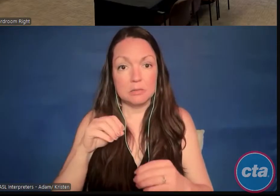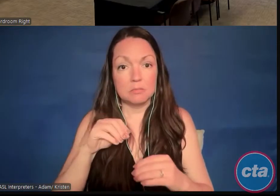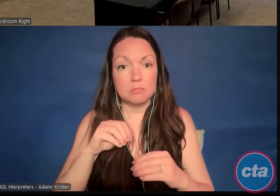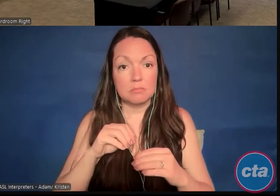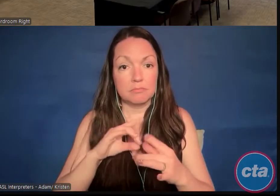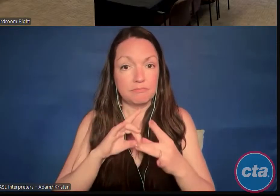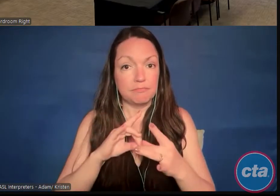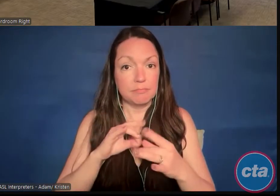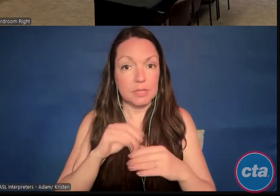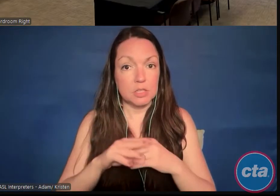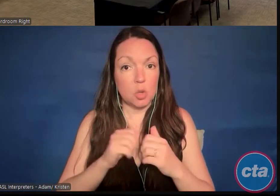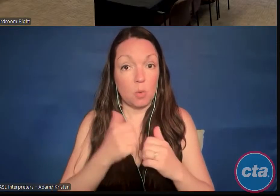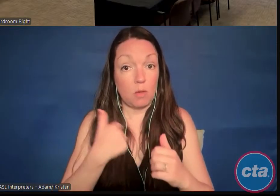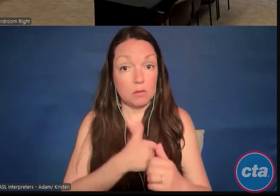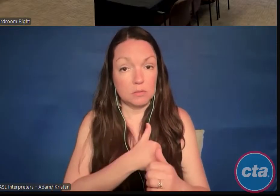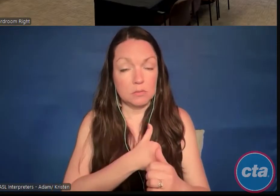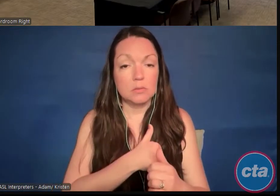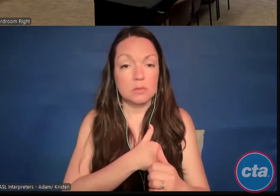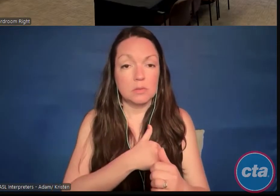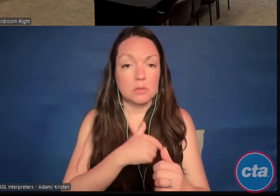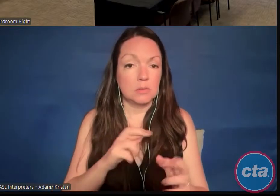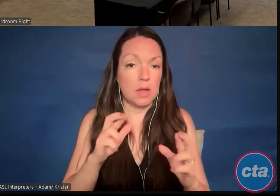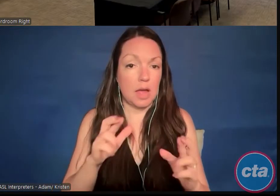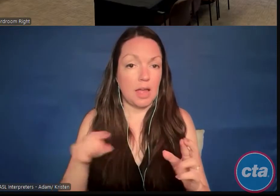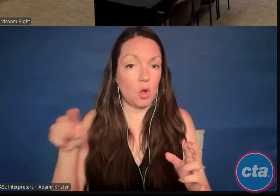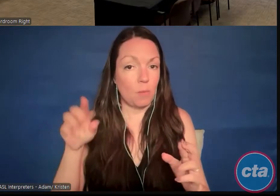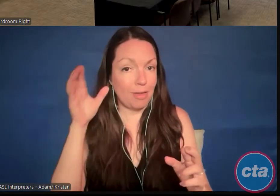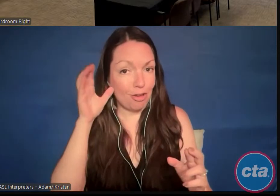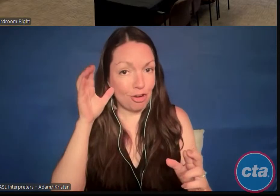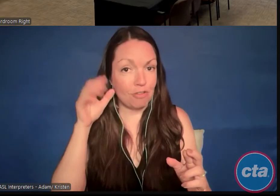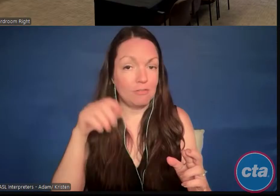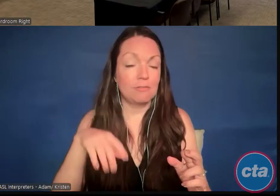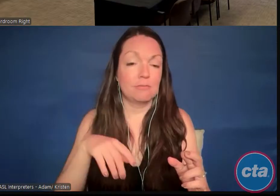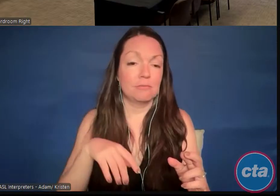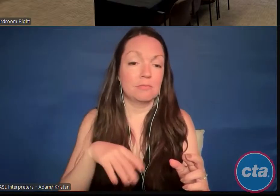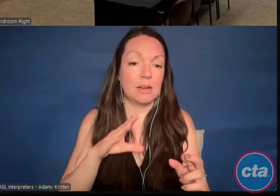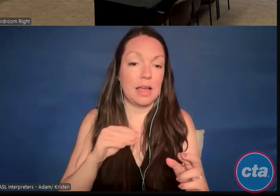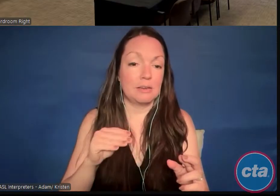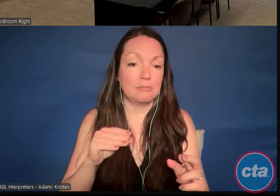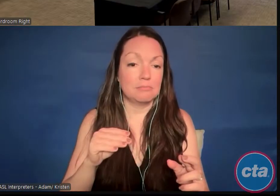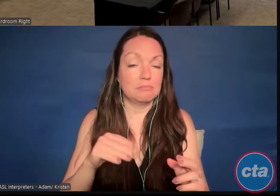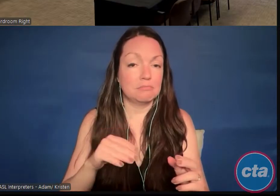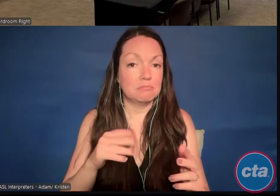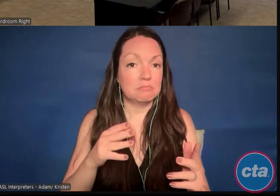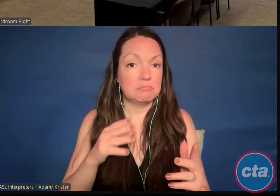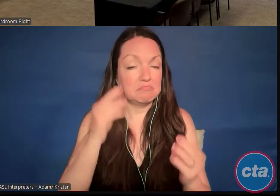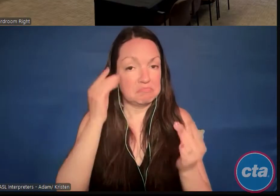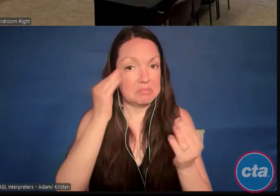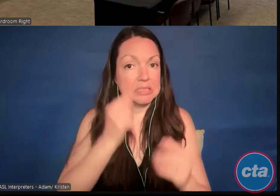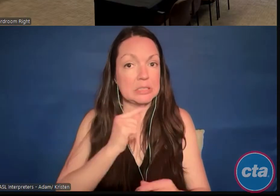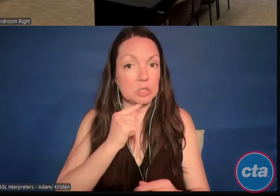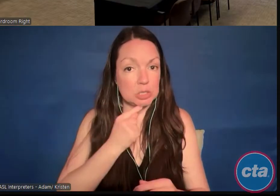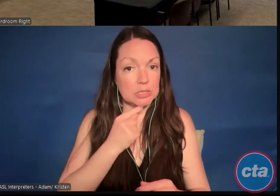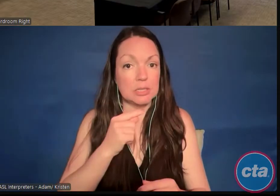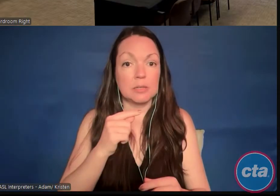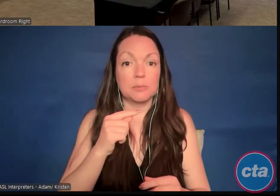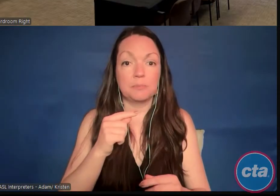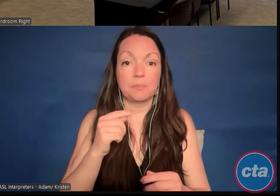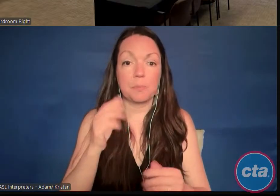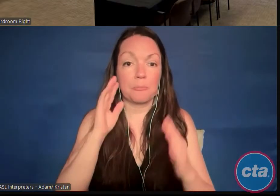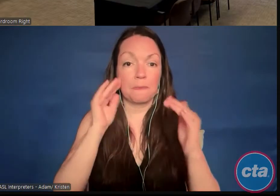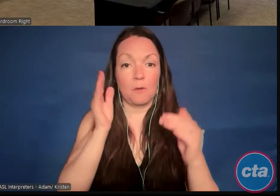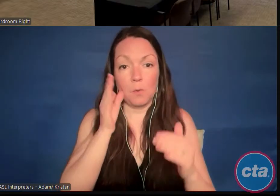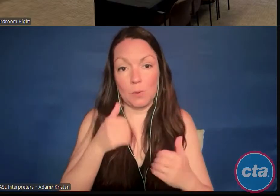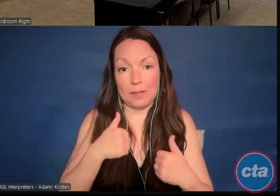so I hope that that was heard and will be taken seriously, and that we'll be hopefully having